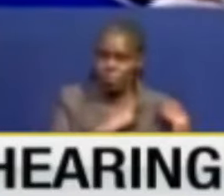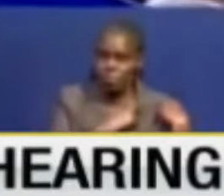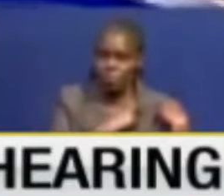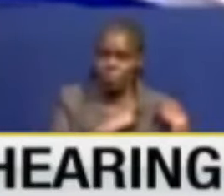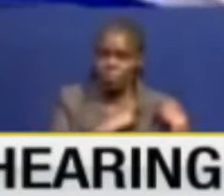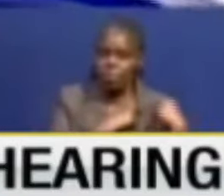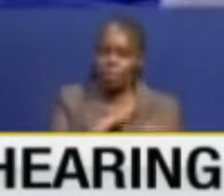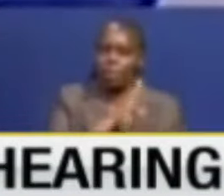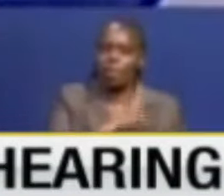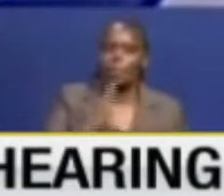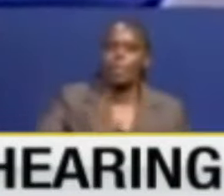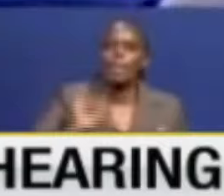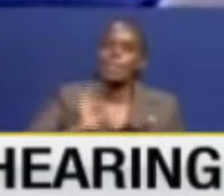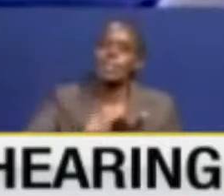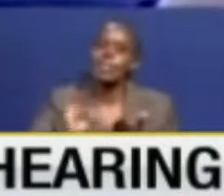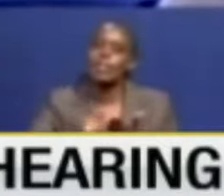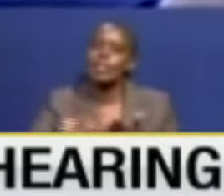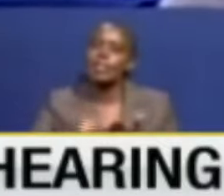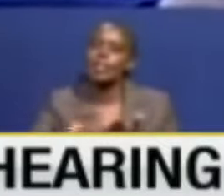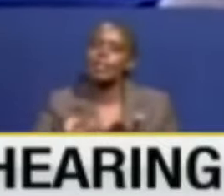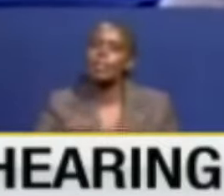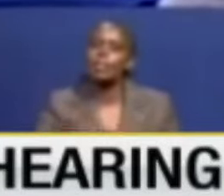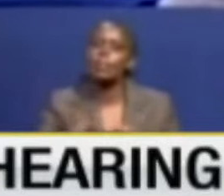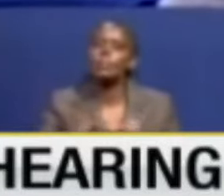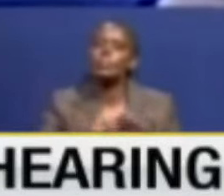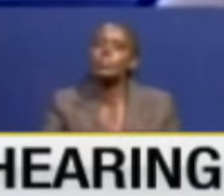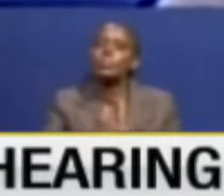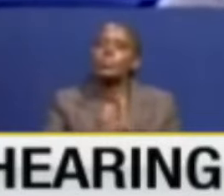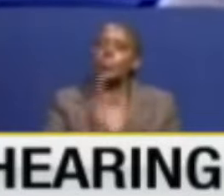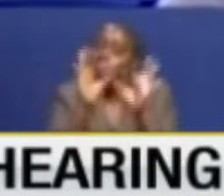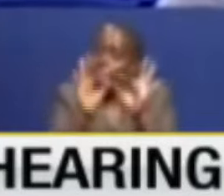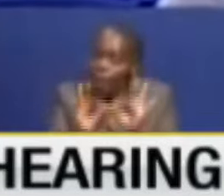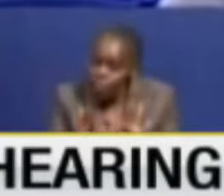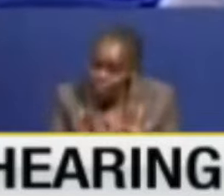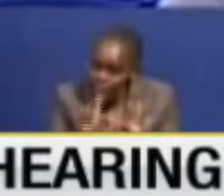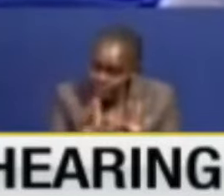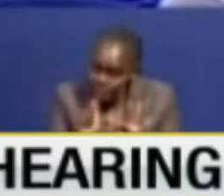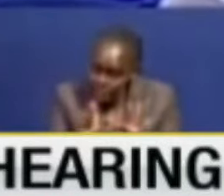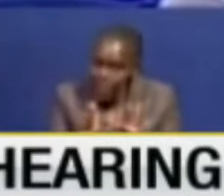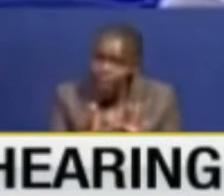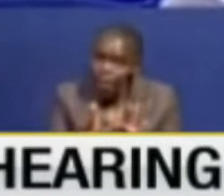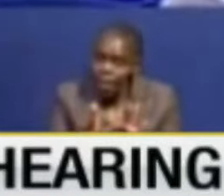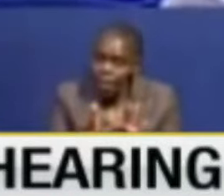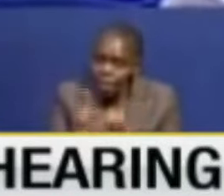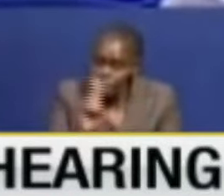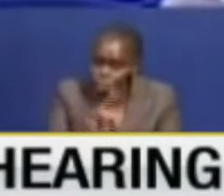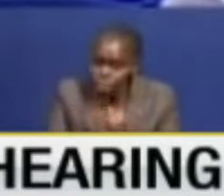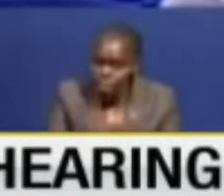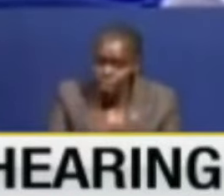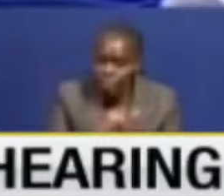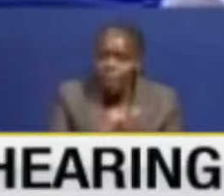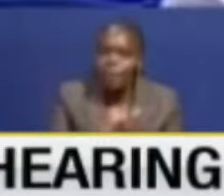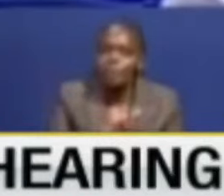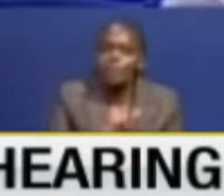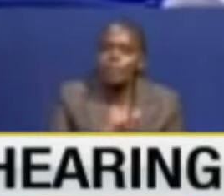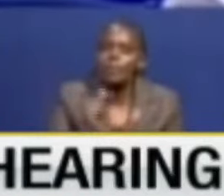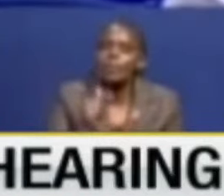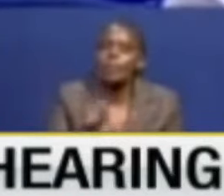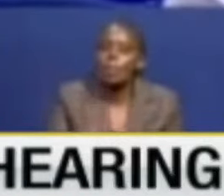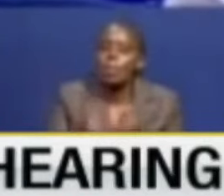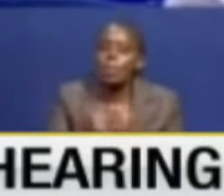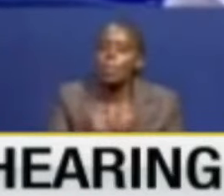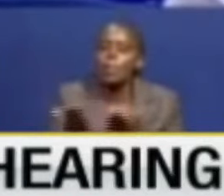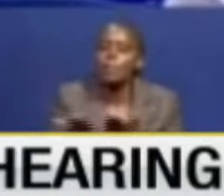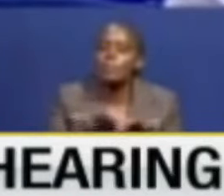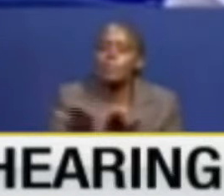over the board's secretariats in order to ensure accountability in the spending of funds, thus